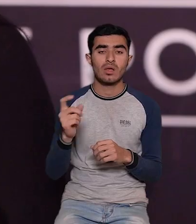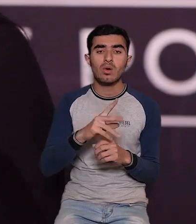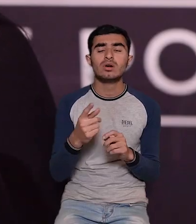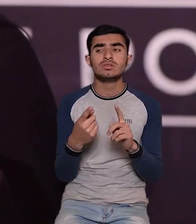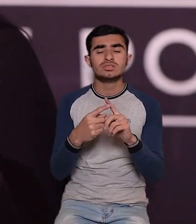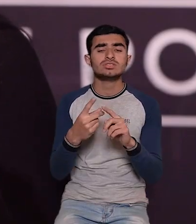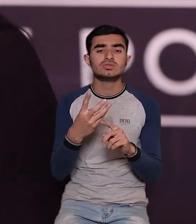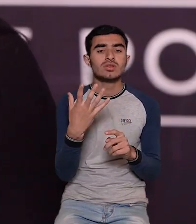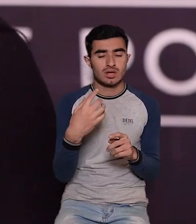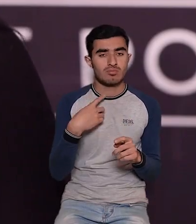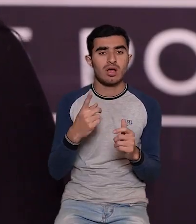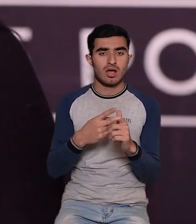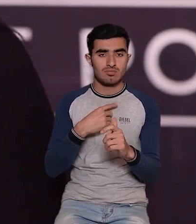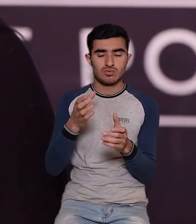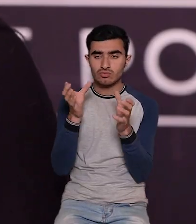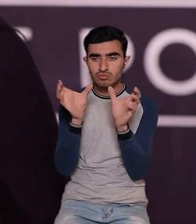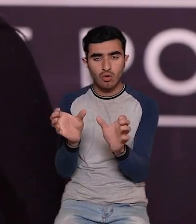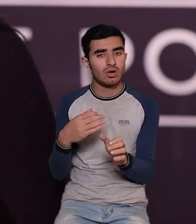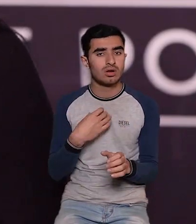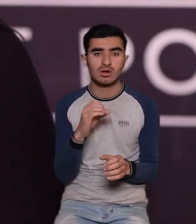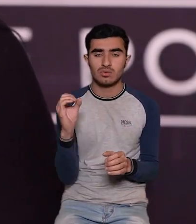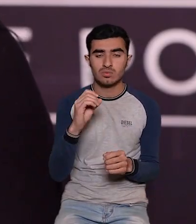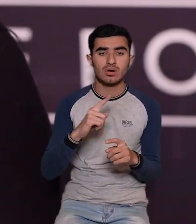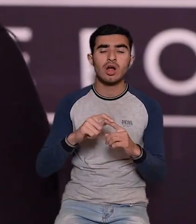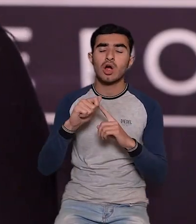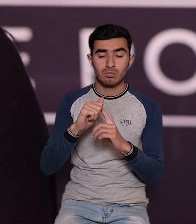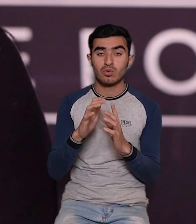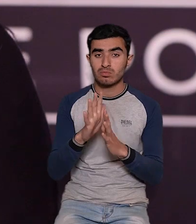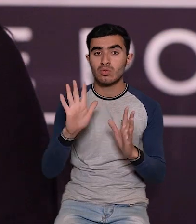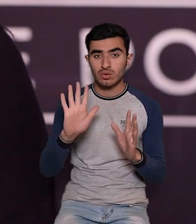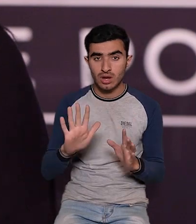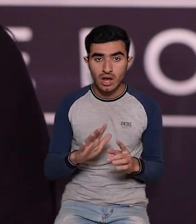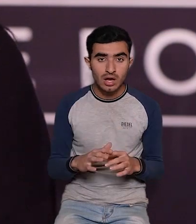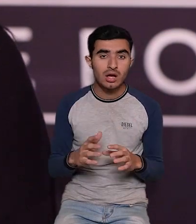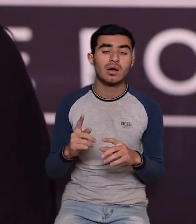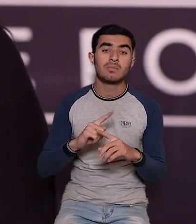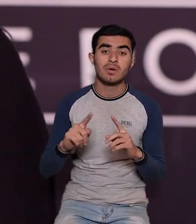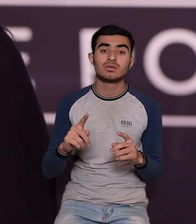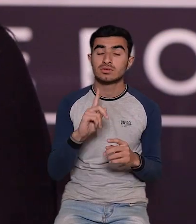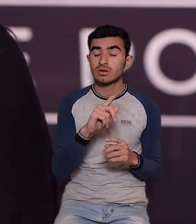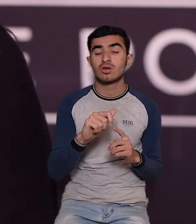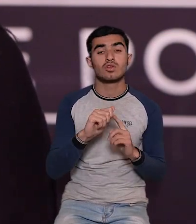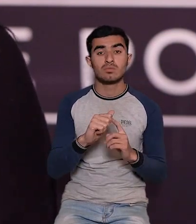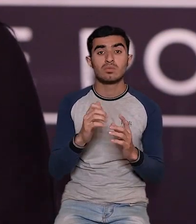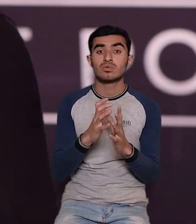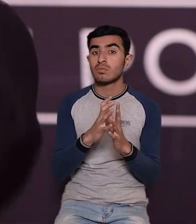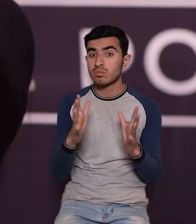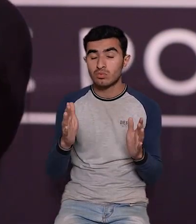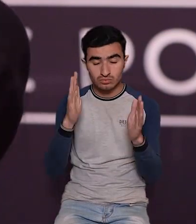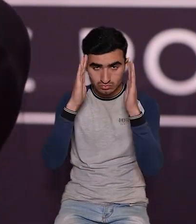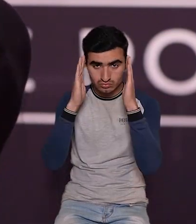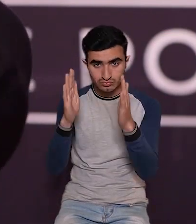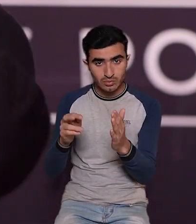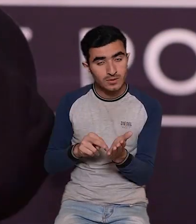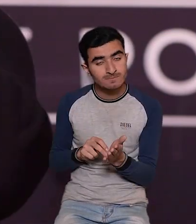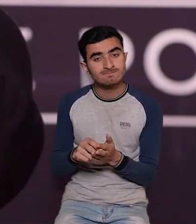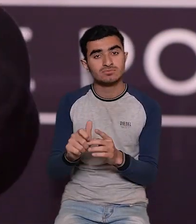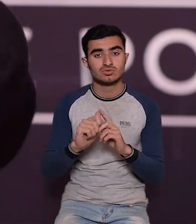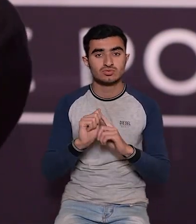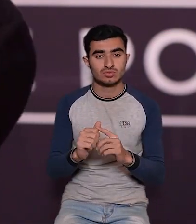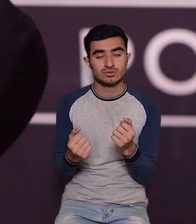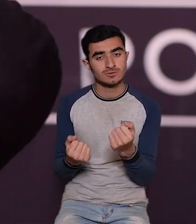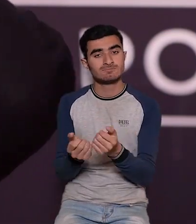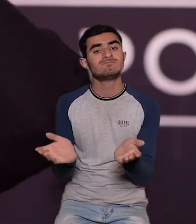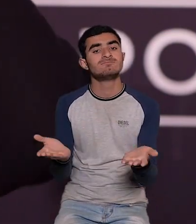control, and however important they are also important to pursue. So I think it's very, very nice that we are able to